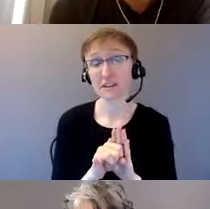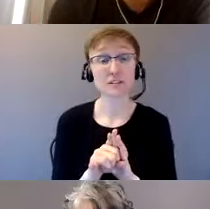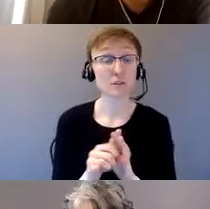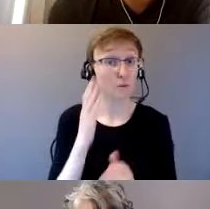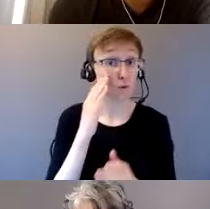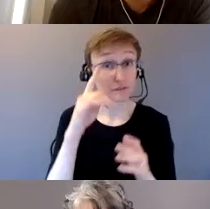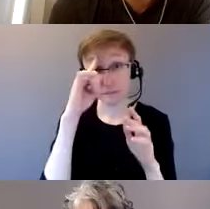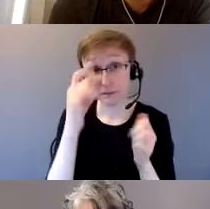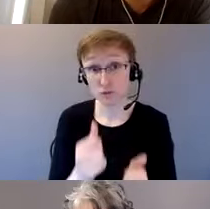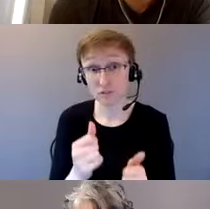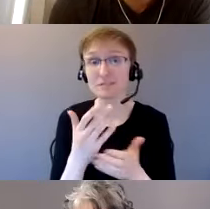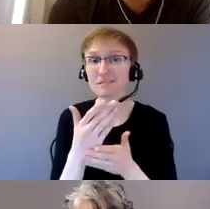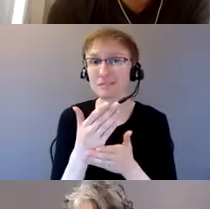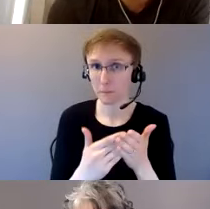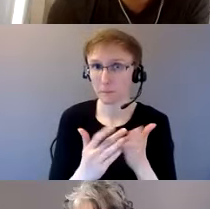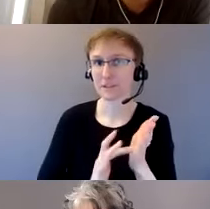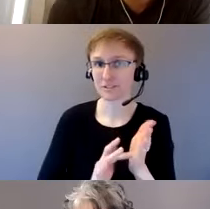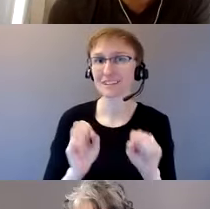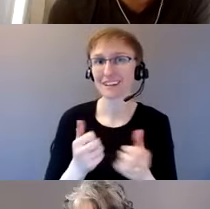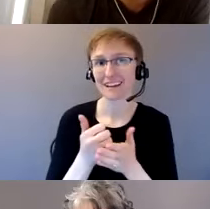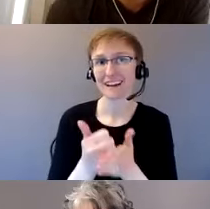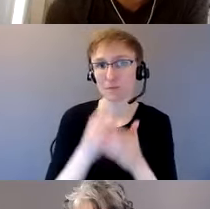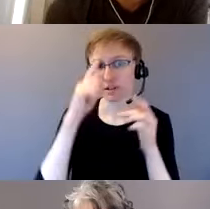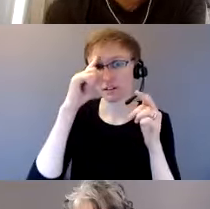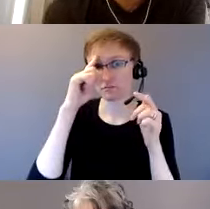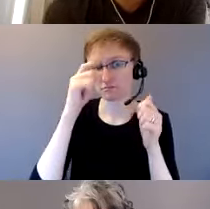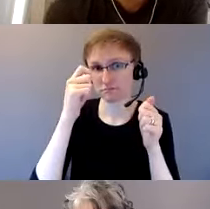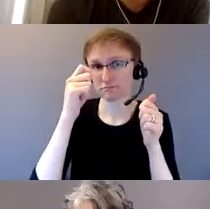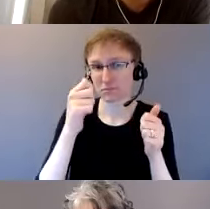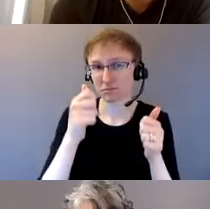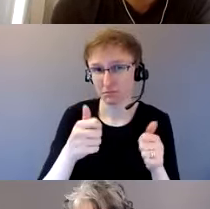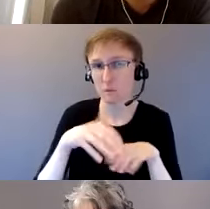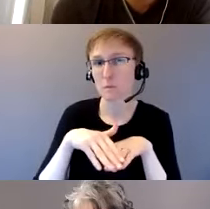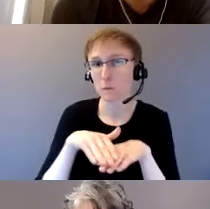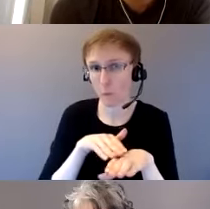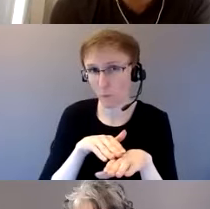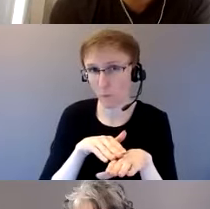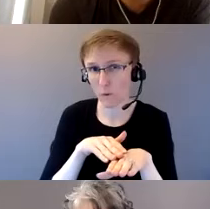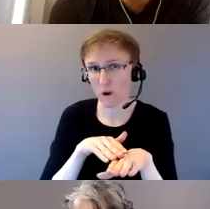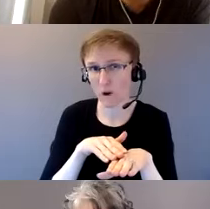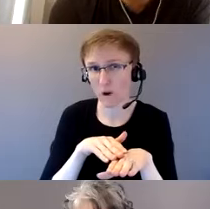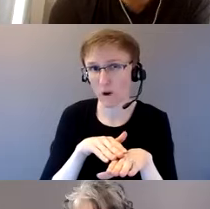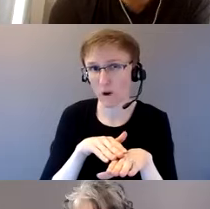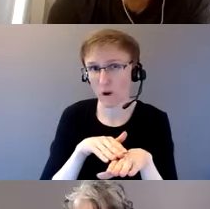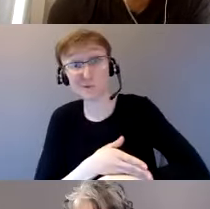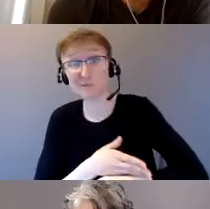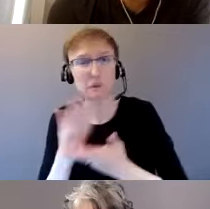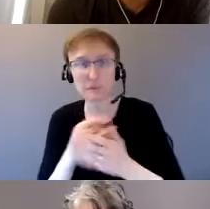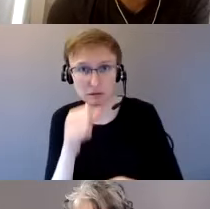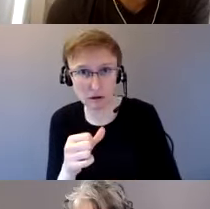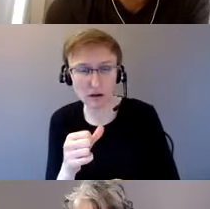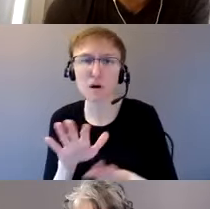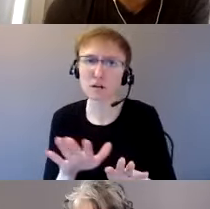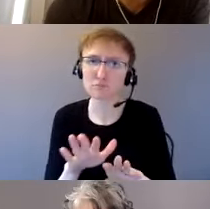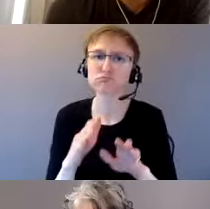for most types of dementias that can slow down the decline, but not necessarily reverse or stop the decline. And